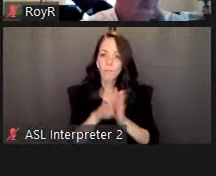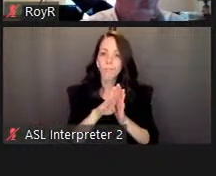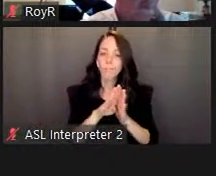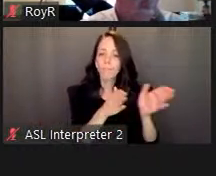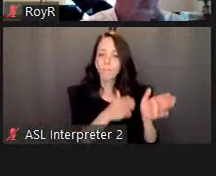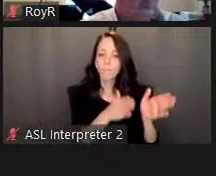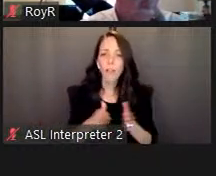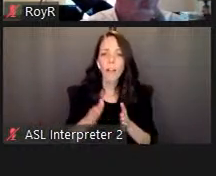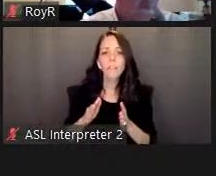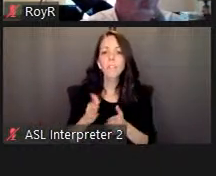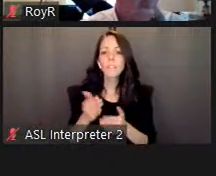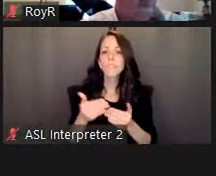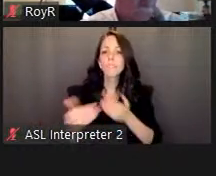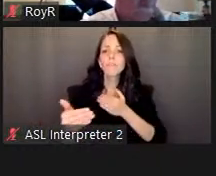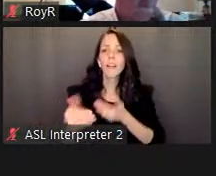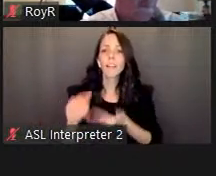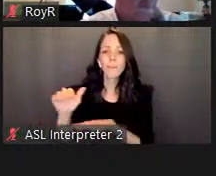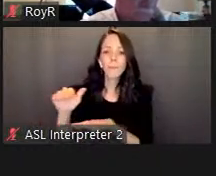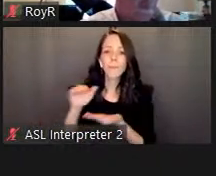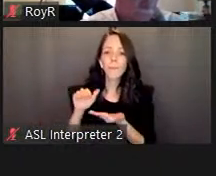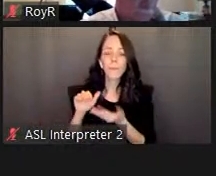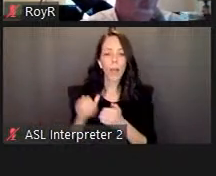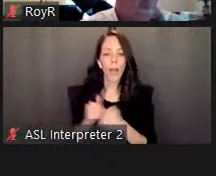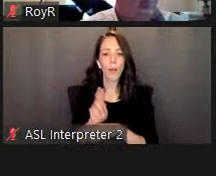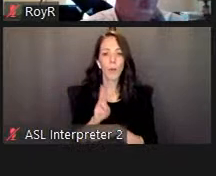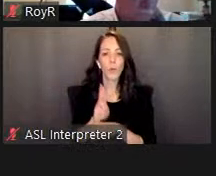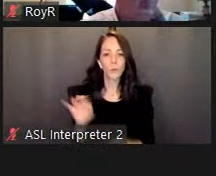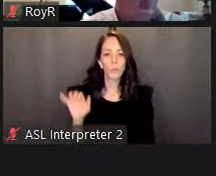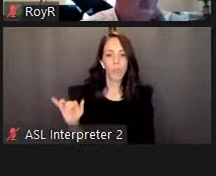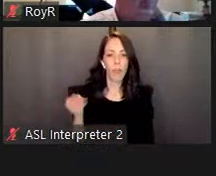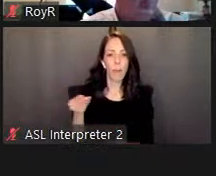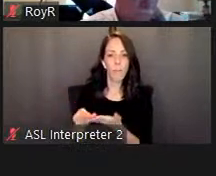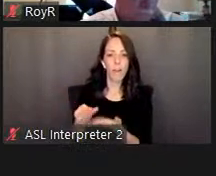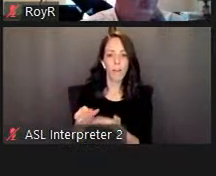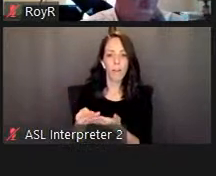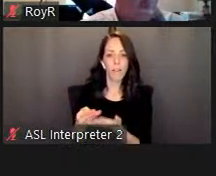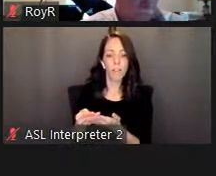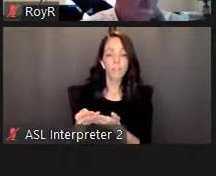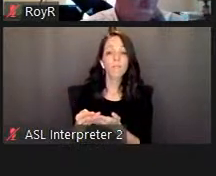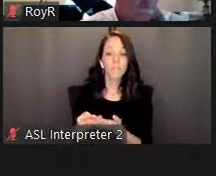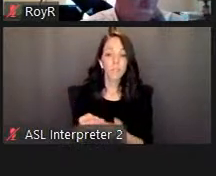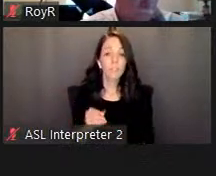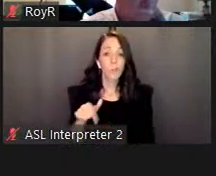of funding. As I mentioned, Washington County received $58 million